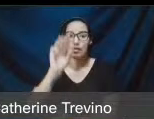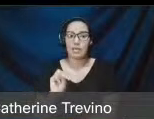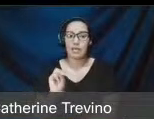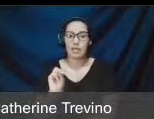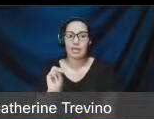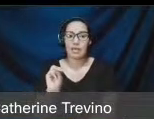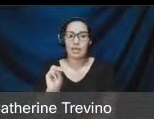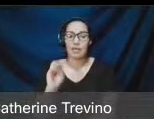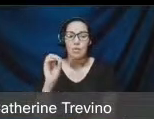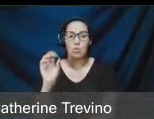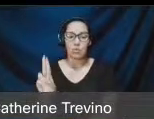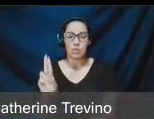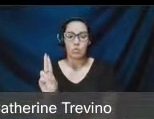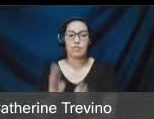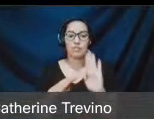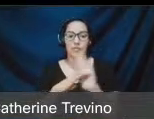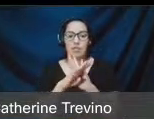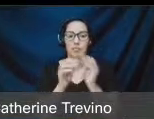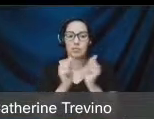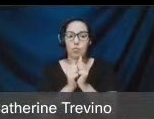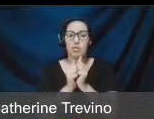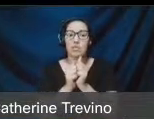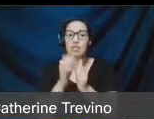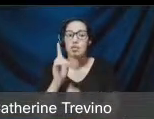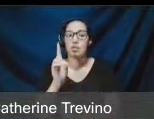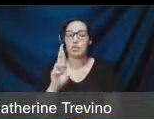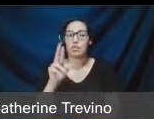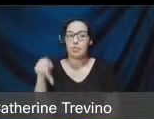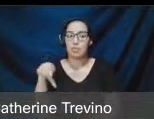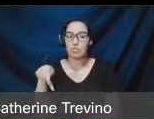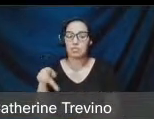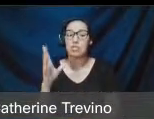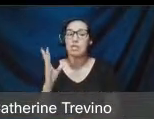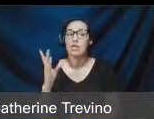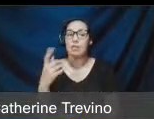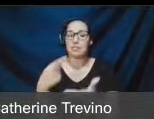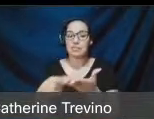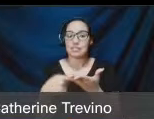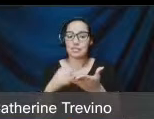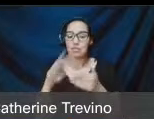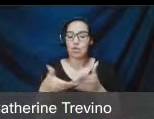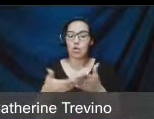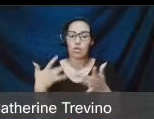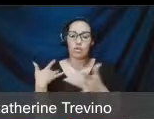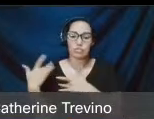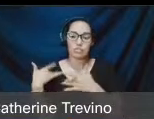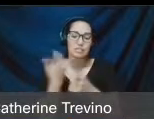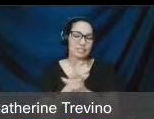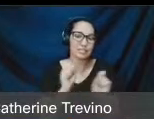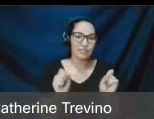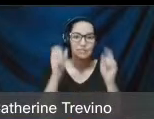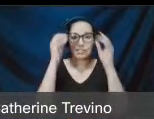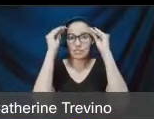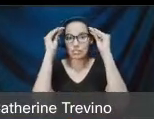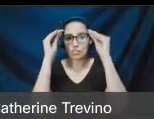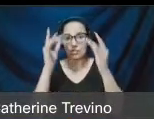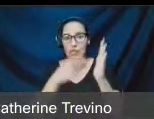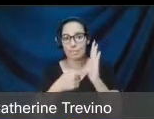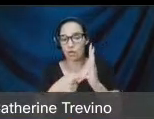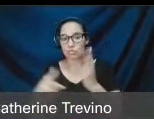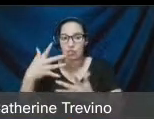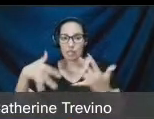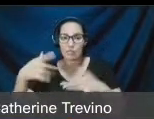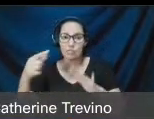in collaboration with Dr. Peterson, addressing all concerns like safety, teaching models, collaboration,